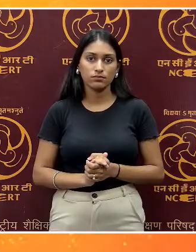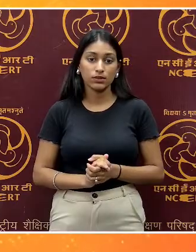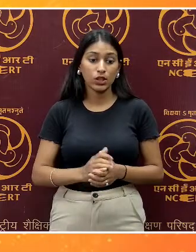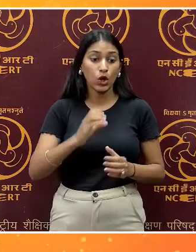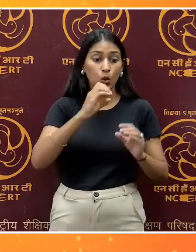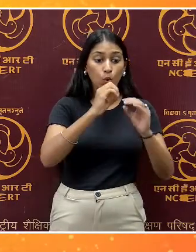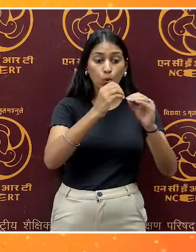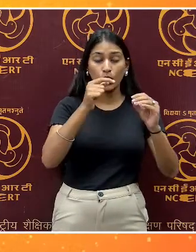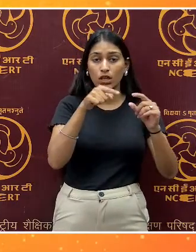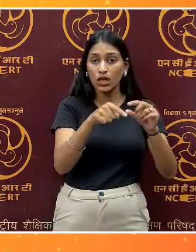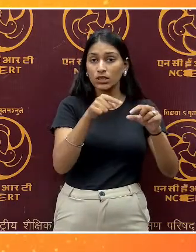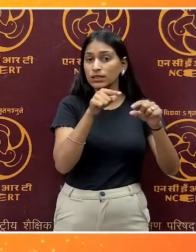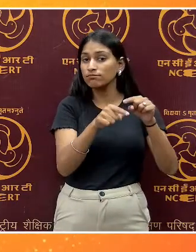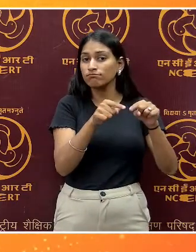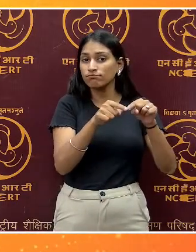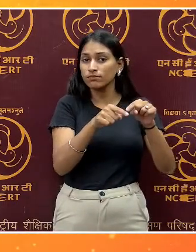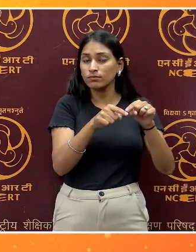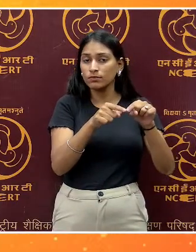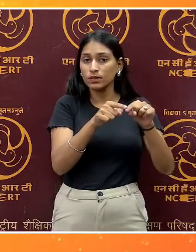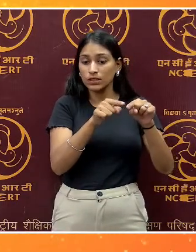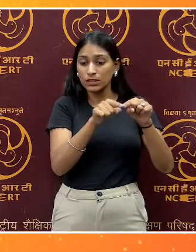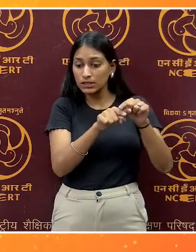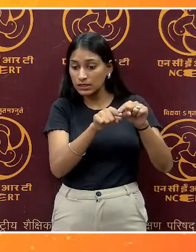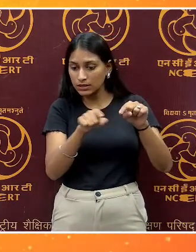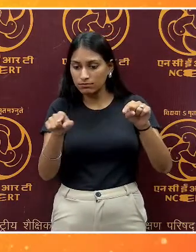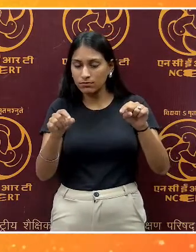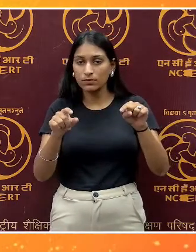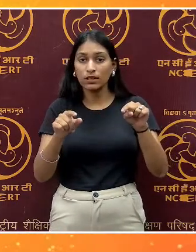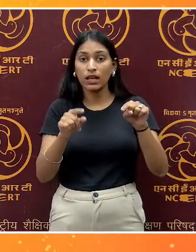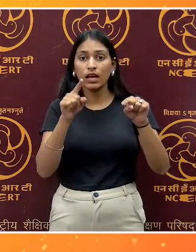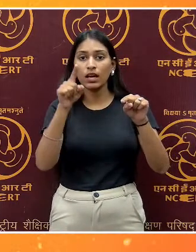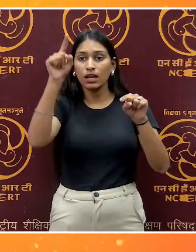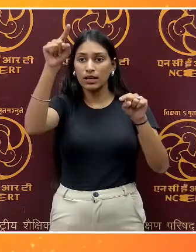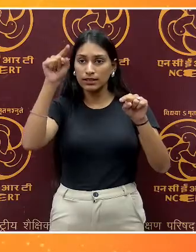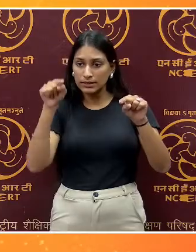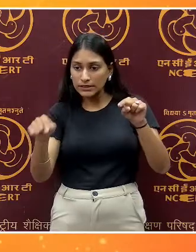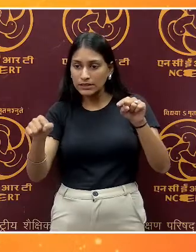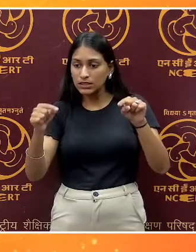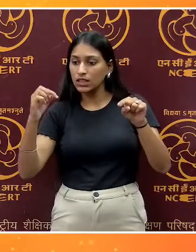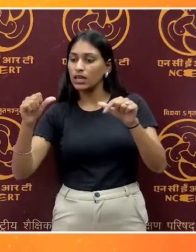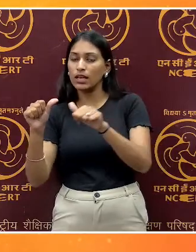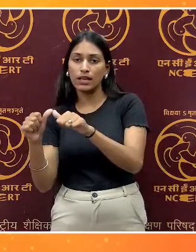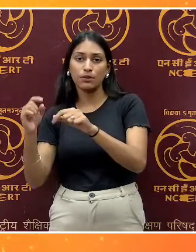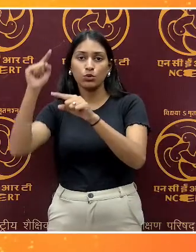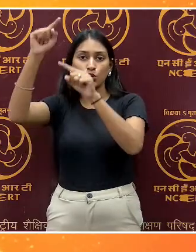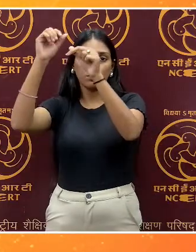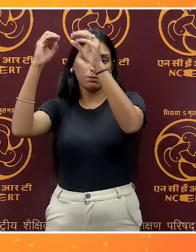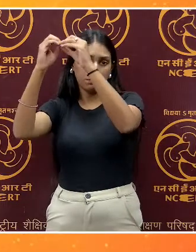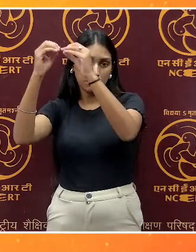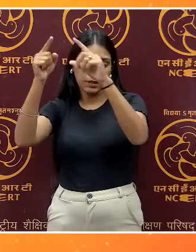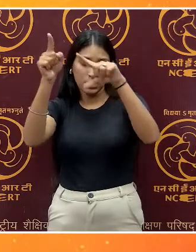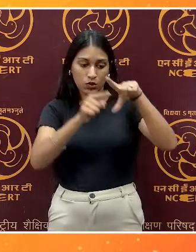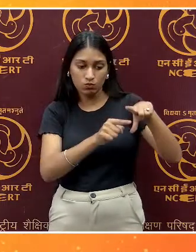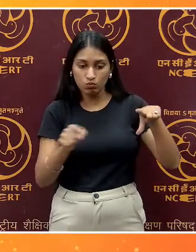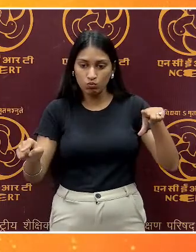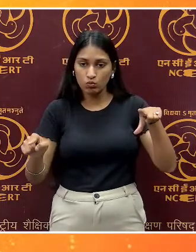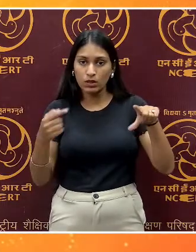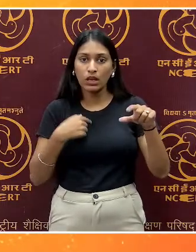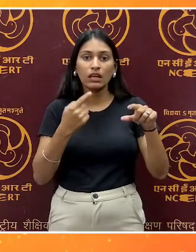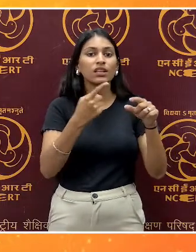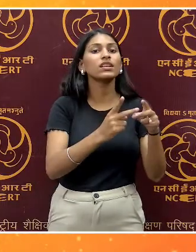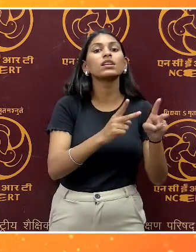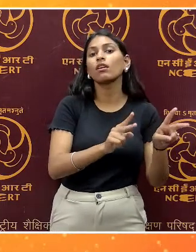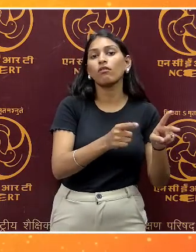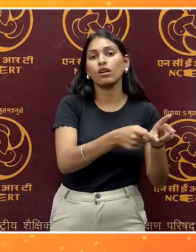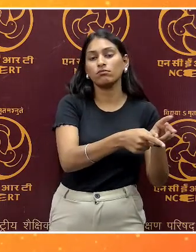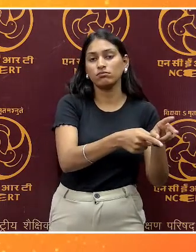should exactly be 4 centimeter, AB should exactly be 3 centimeters. OB will come out to be 5, and